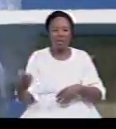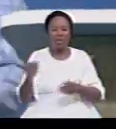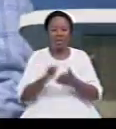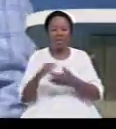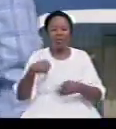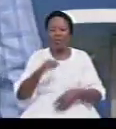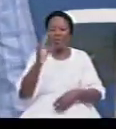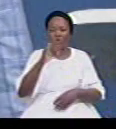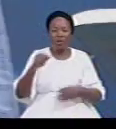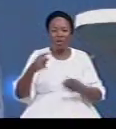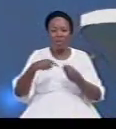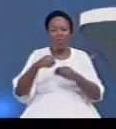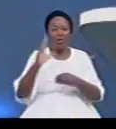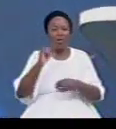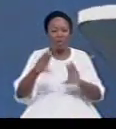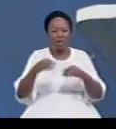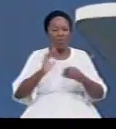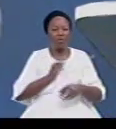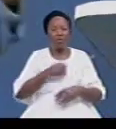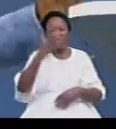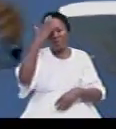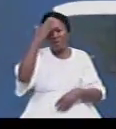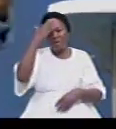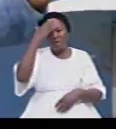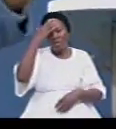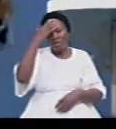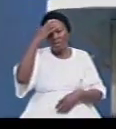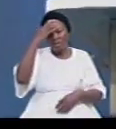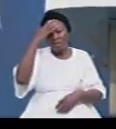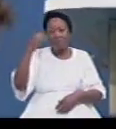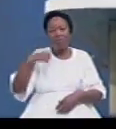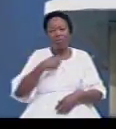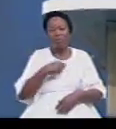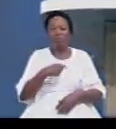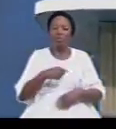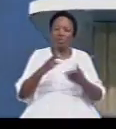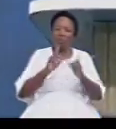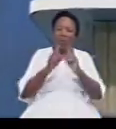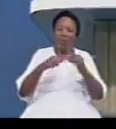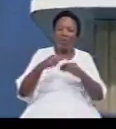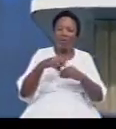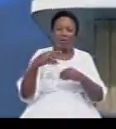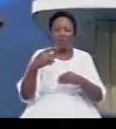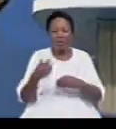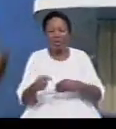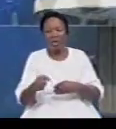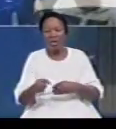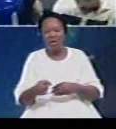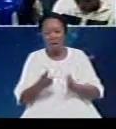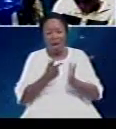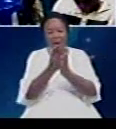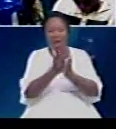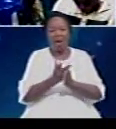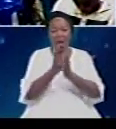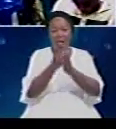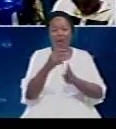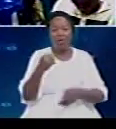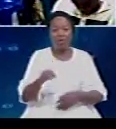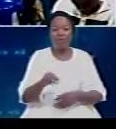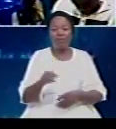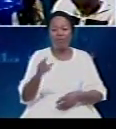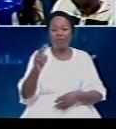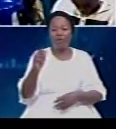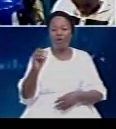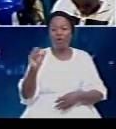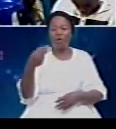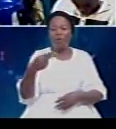about may give us knowledge. You talk about the dimensions of the Ark of Noah. Knowledge. And you